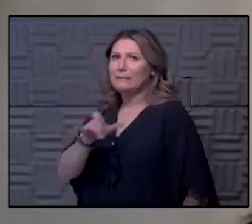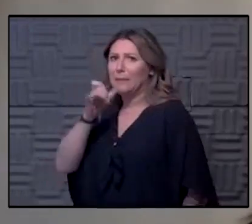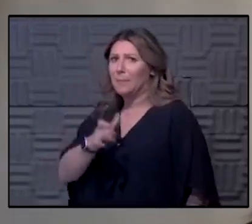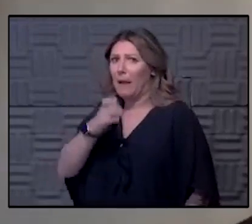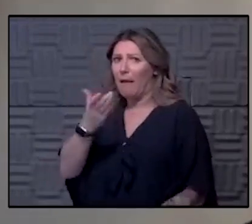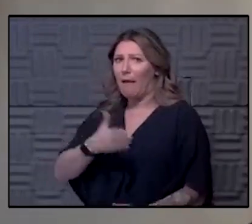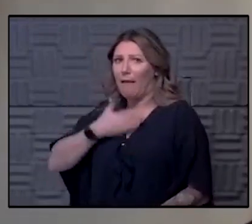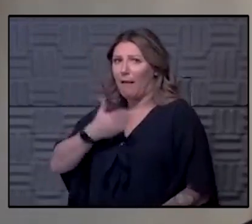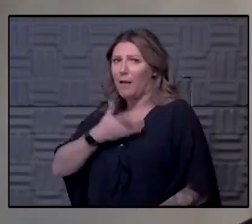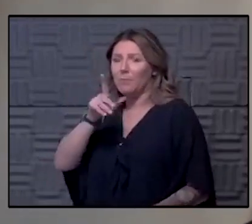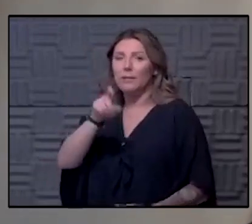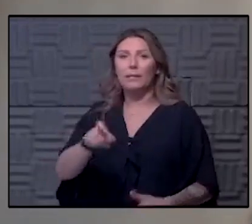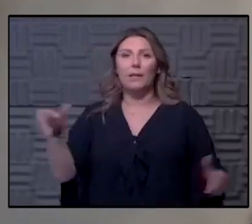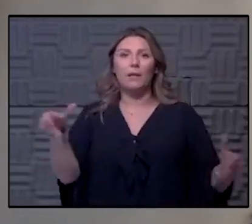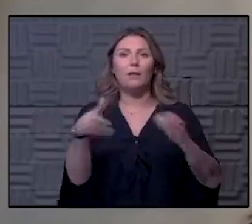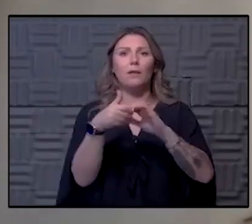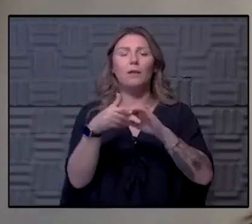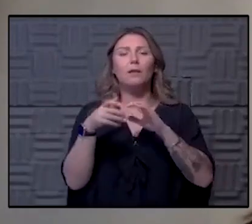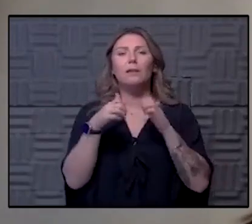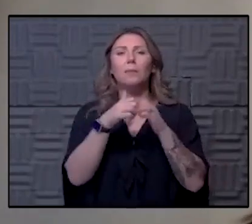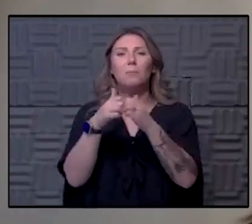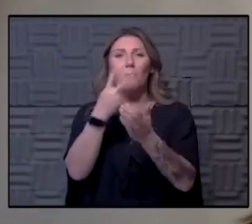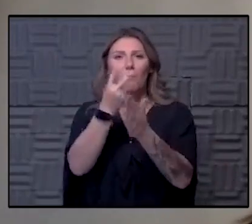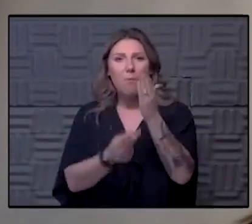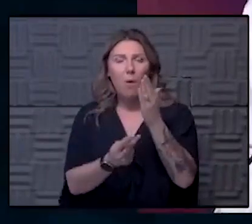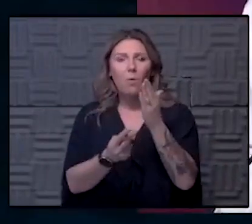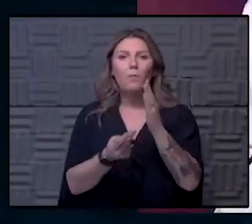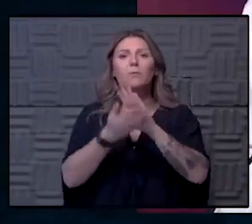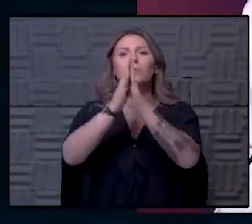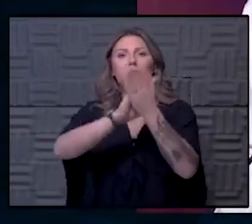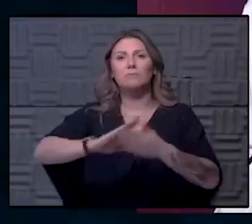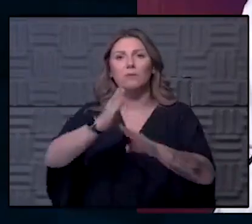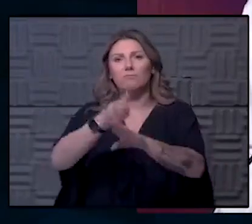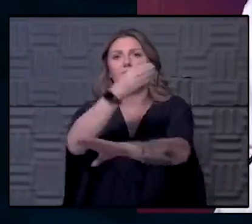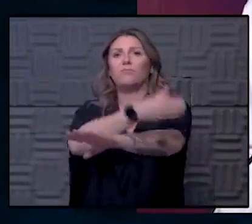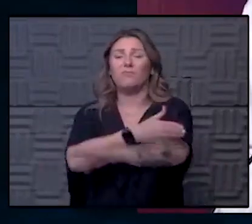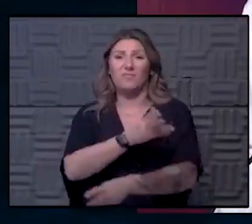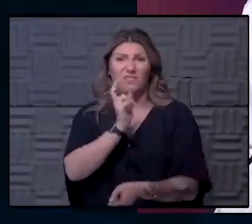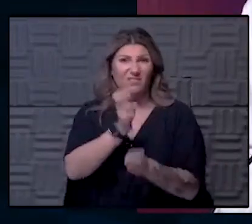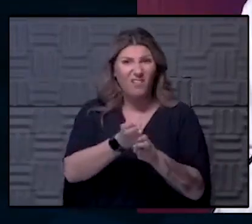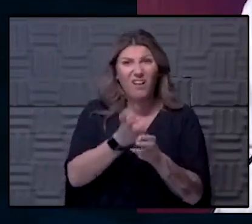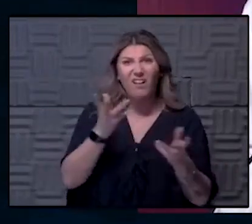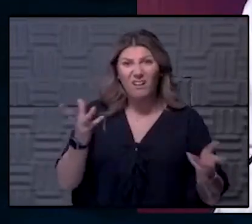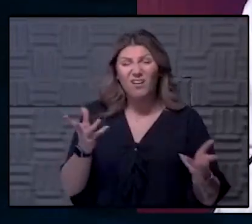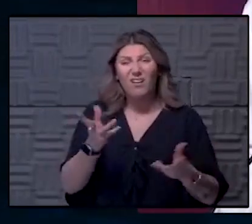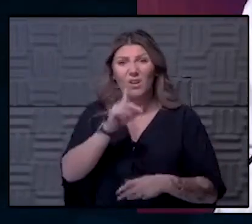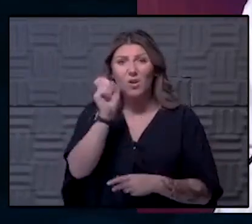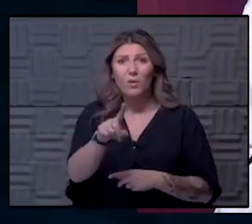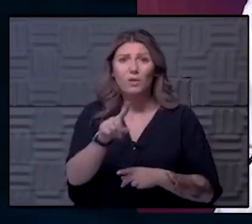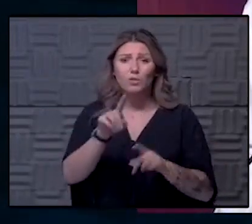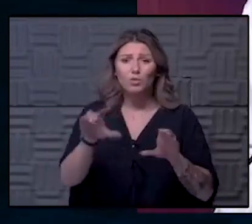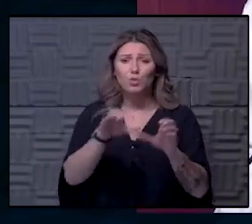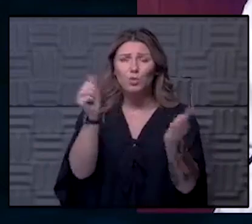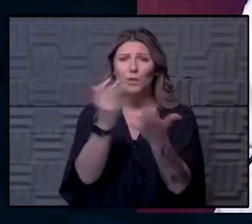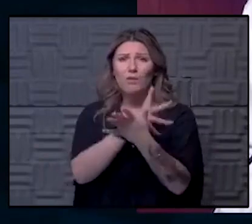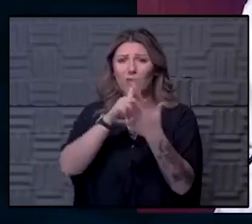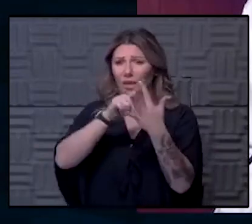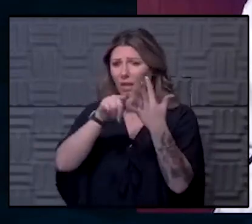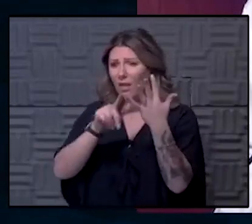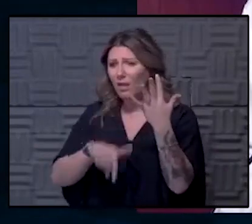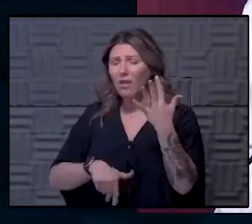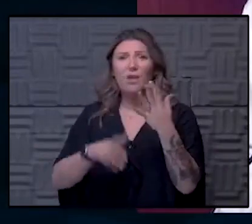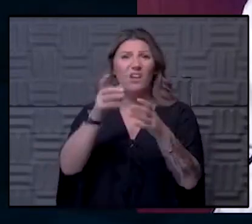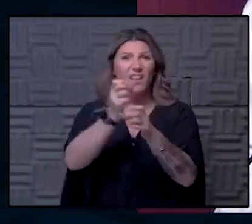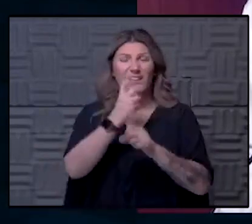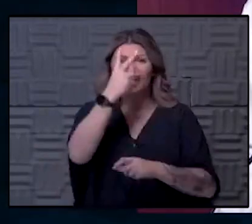we've got to deal with both of them to make both of them happy. It is a hard question, isn't it, to try and do all those things and to get sleep during these